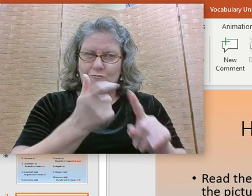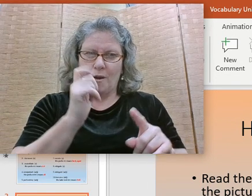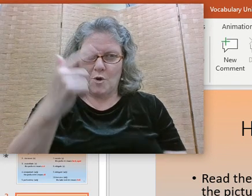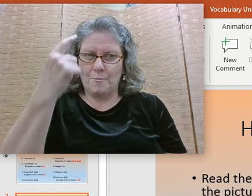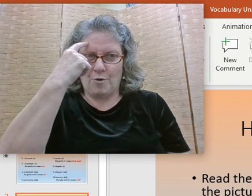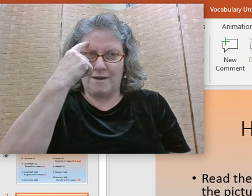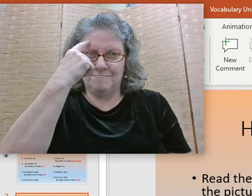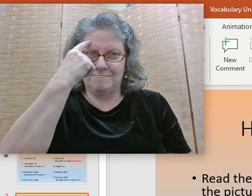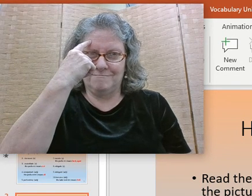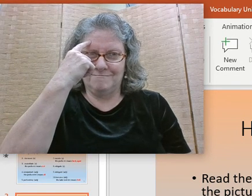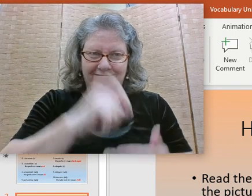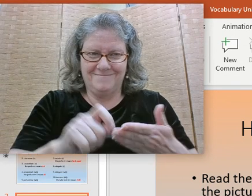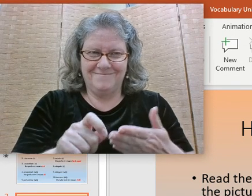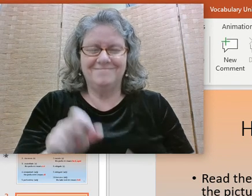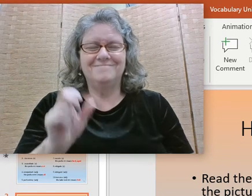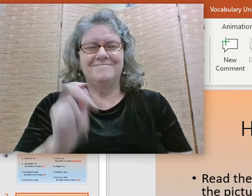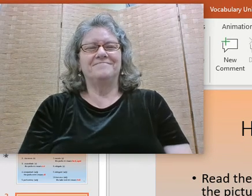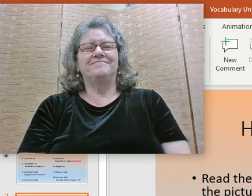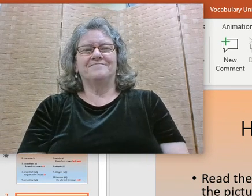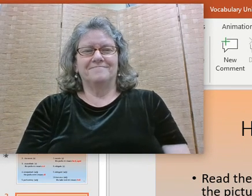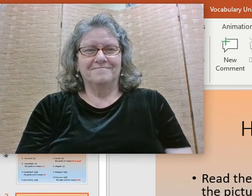brain.